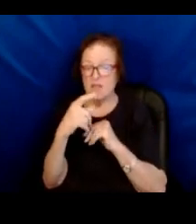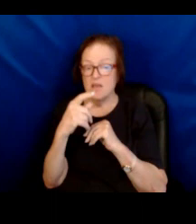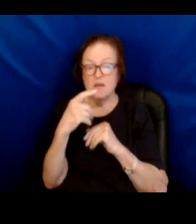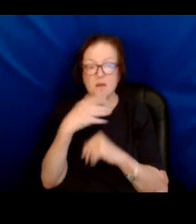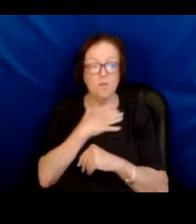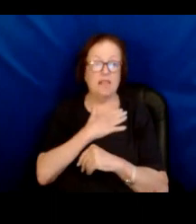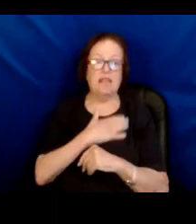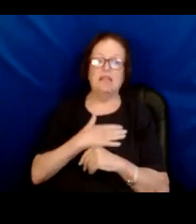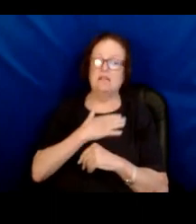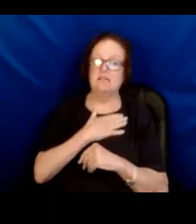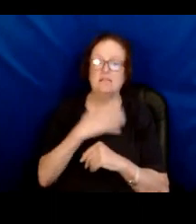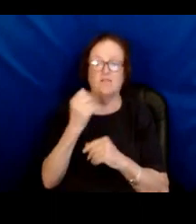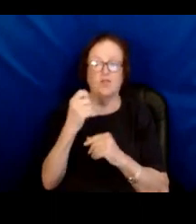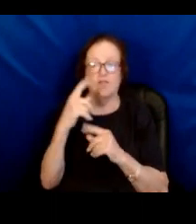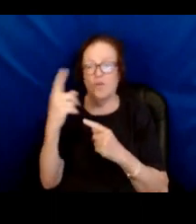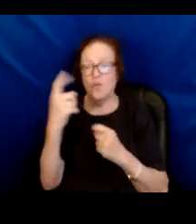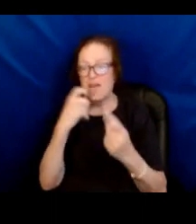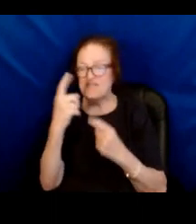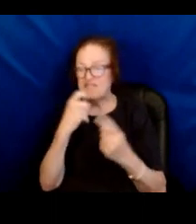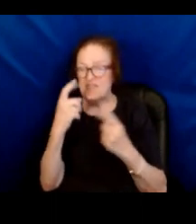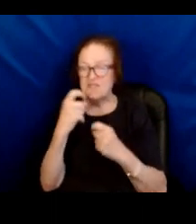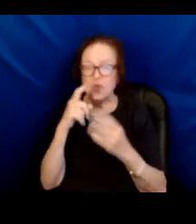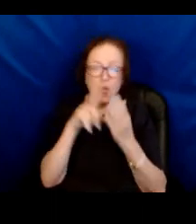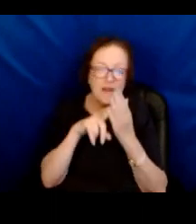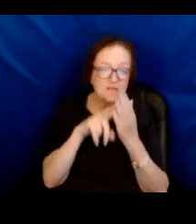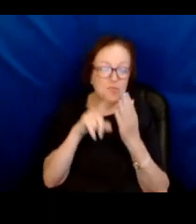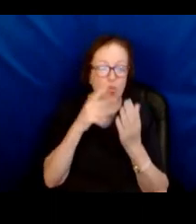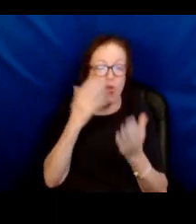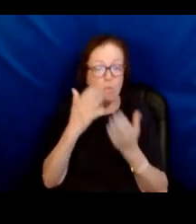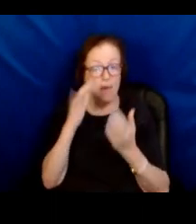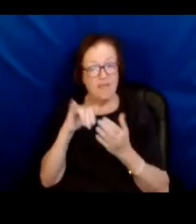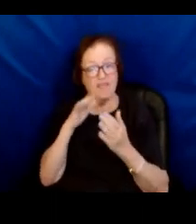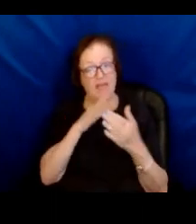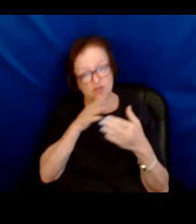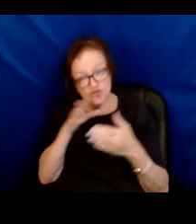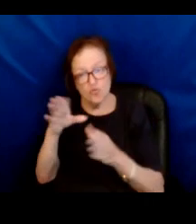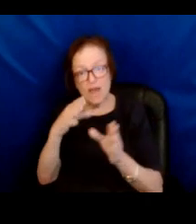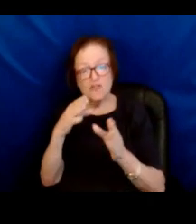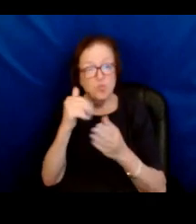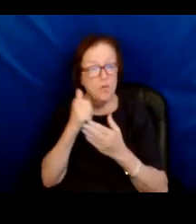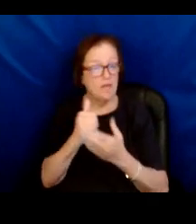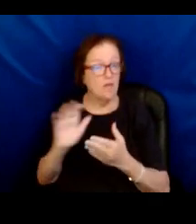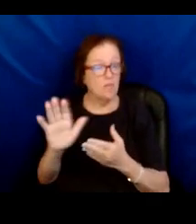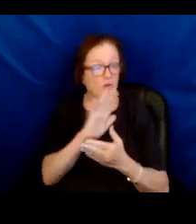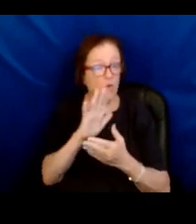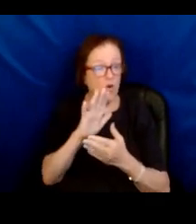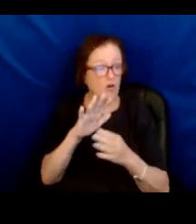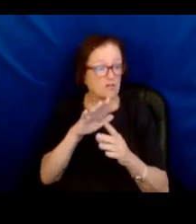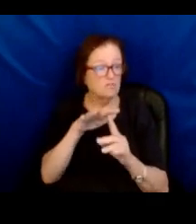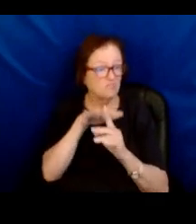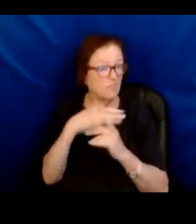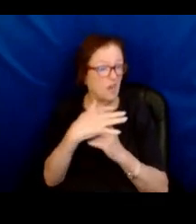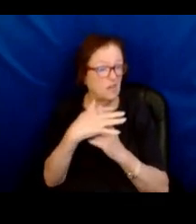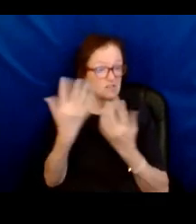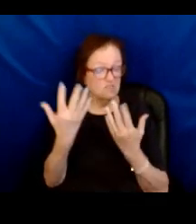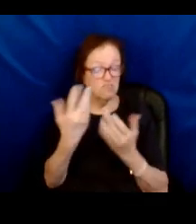have questions or want to explore whether this direction might be useful in your context. So I want to